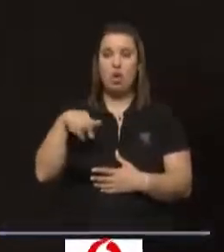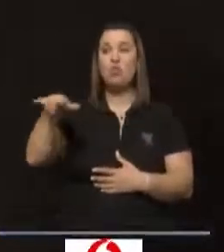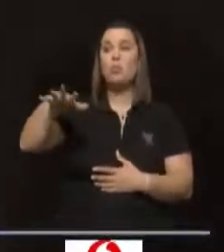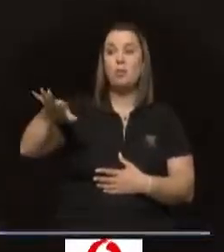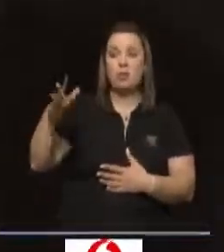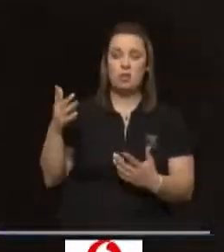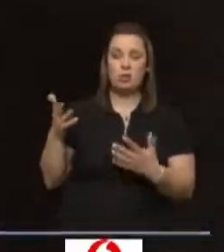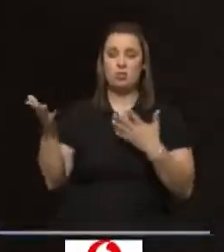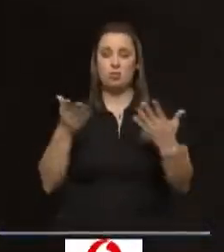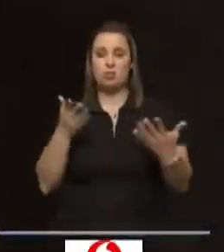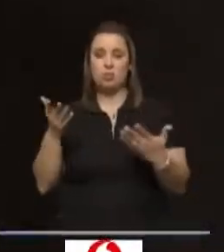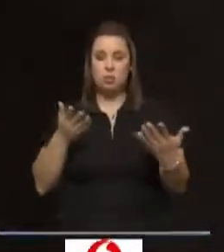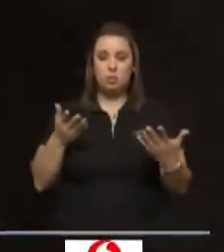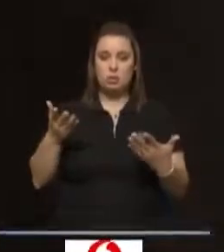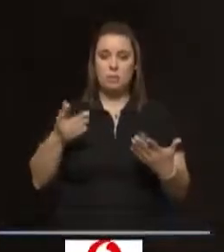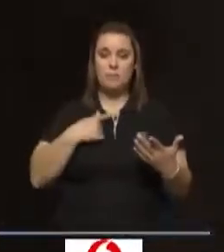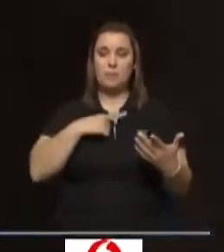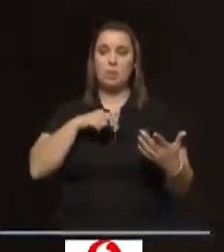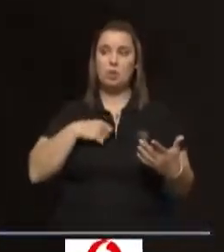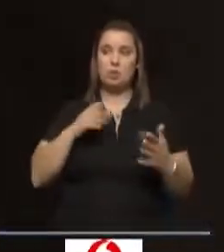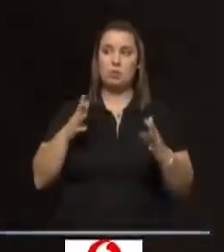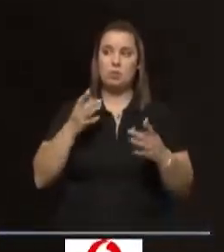benefit for us or for them?